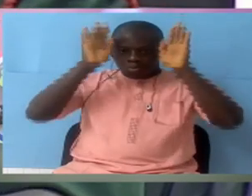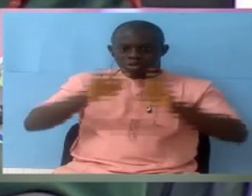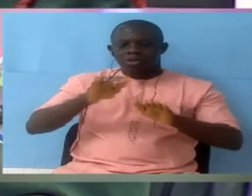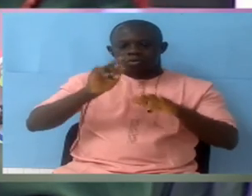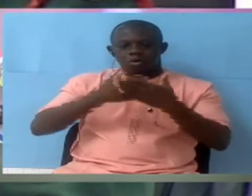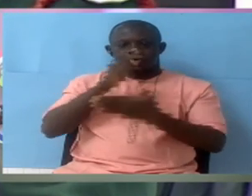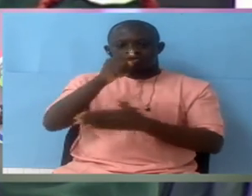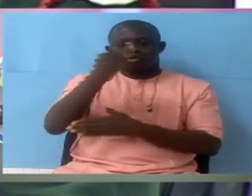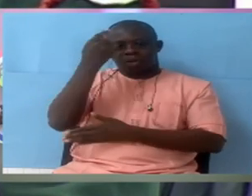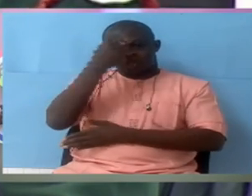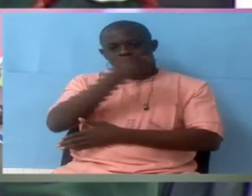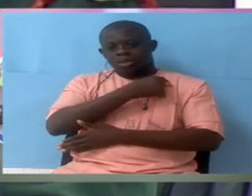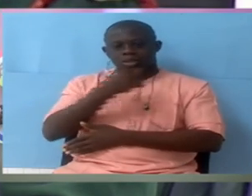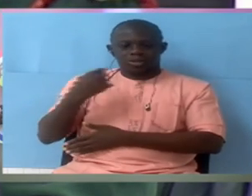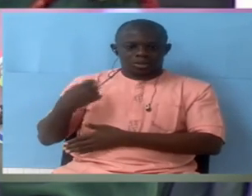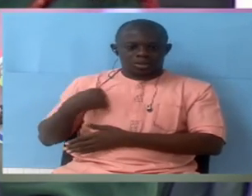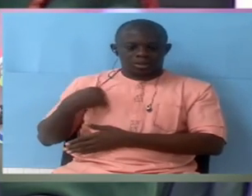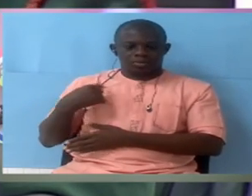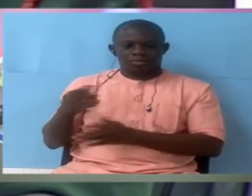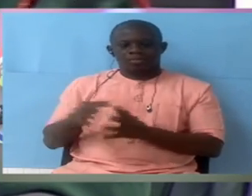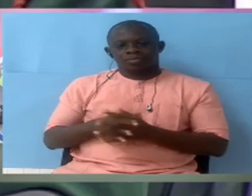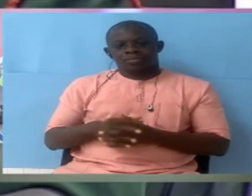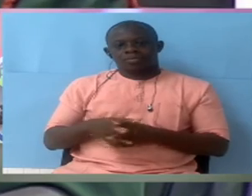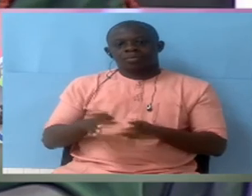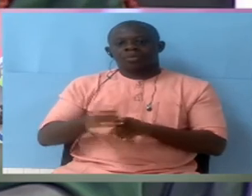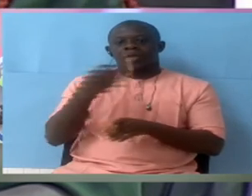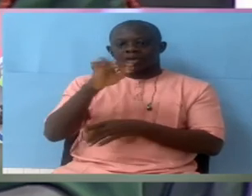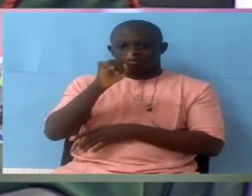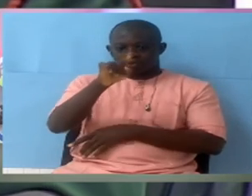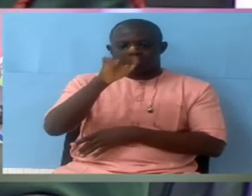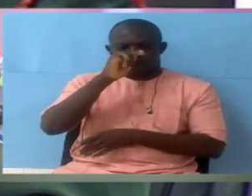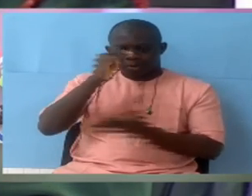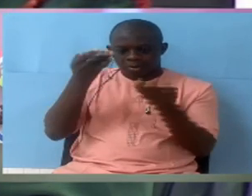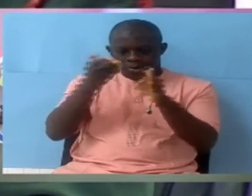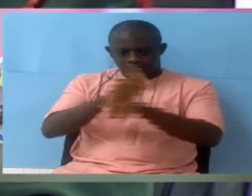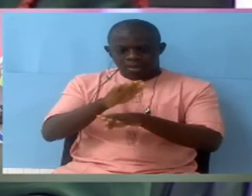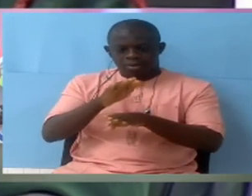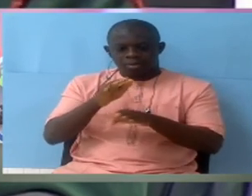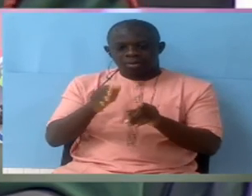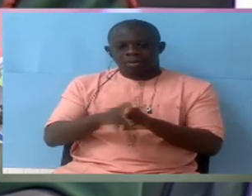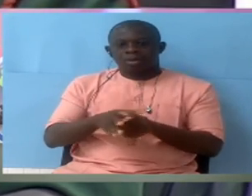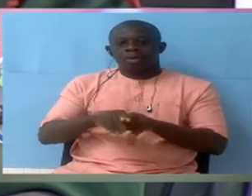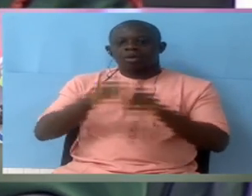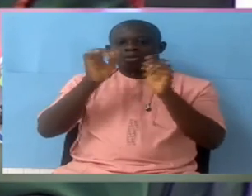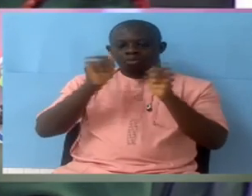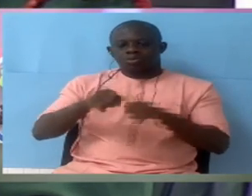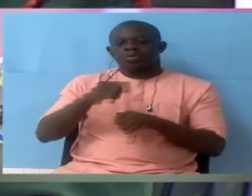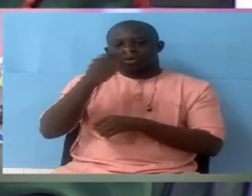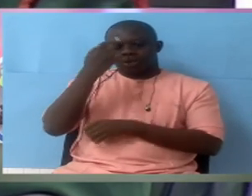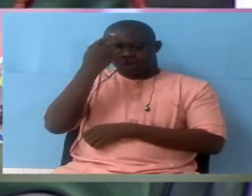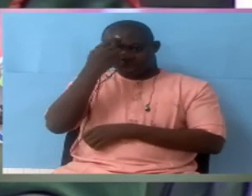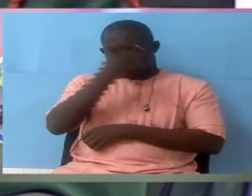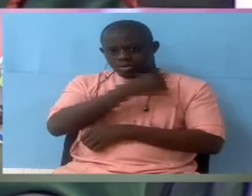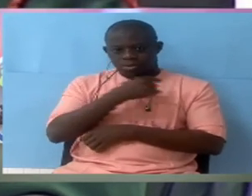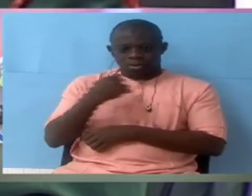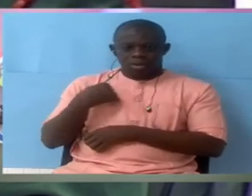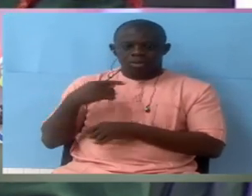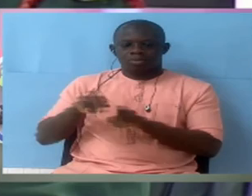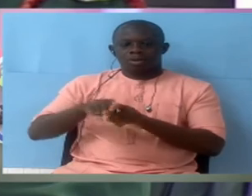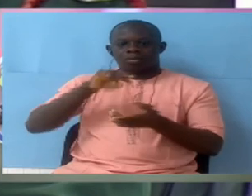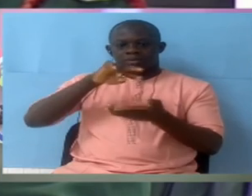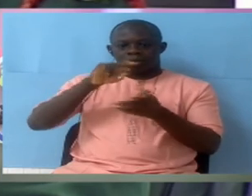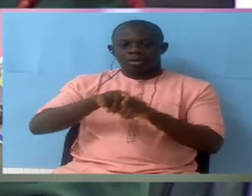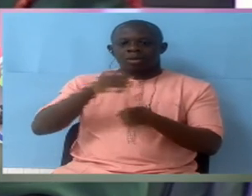a Christian, if you die, a Christian is a coffin.